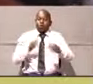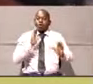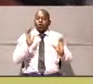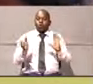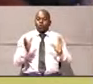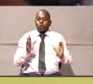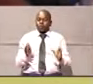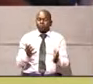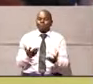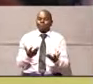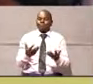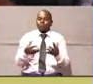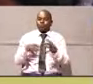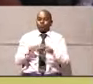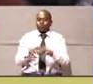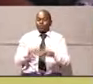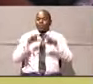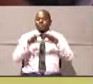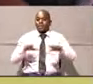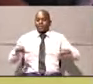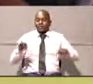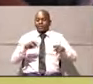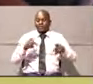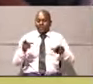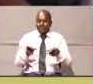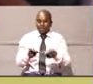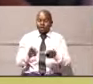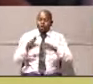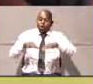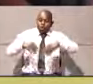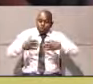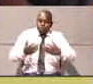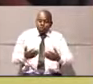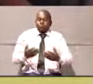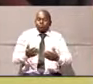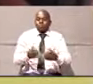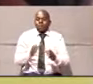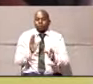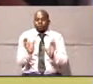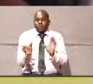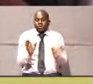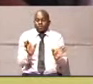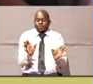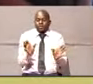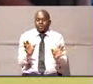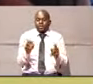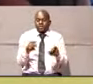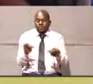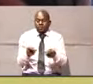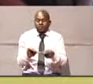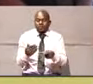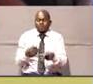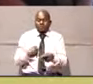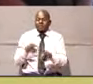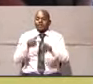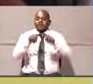in congested areas like marketplaces or clustered in polling centers without adequate